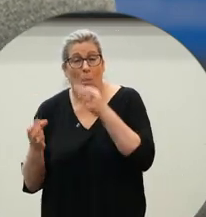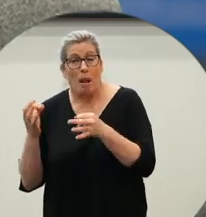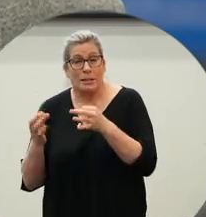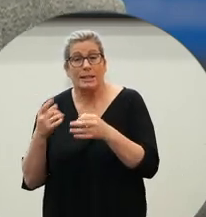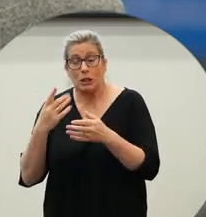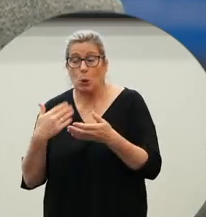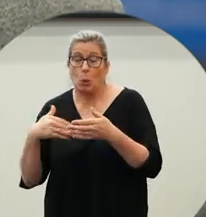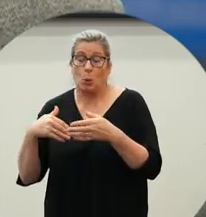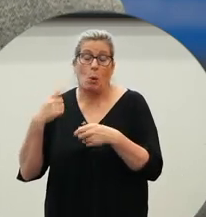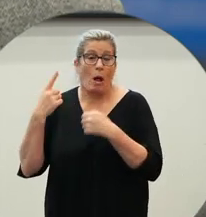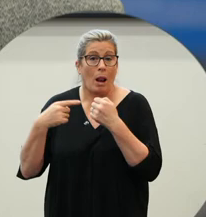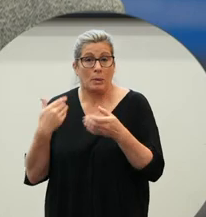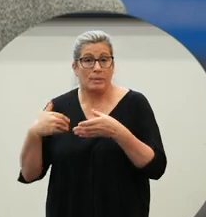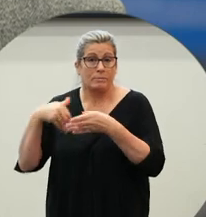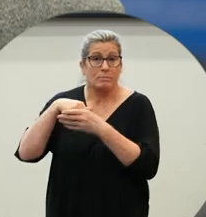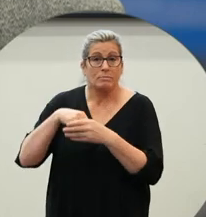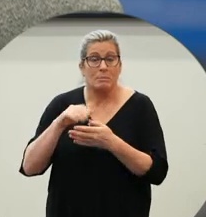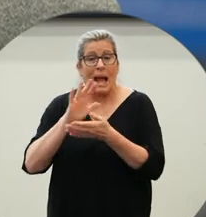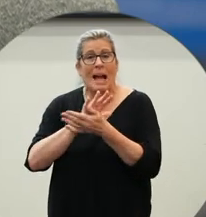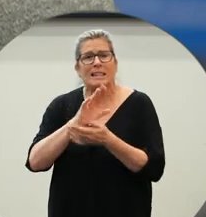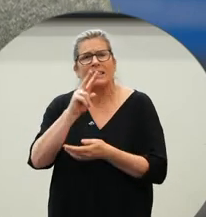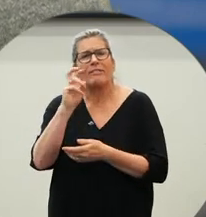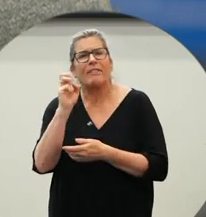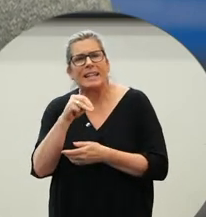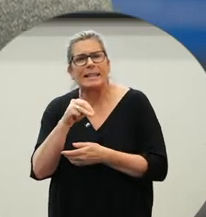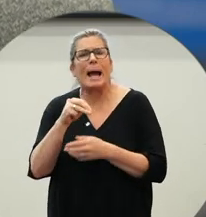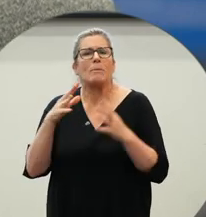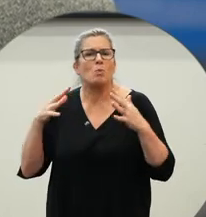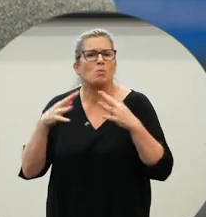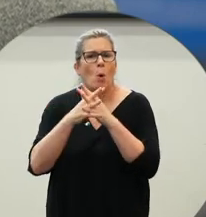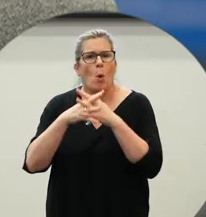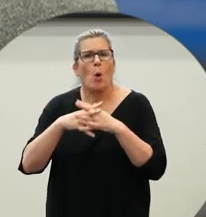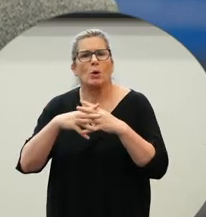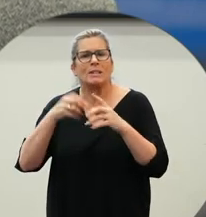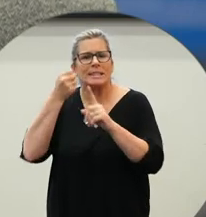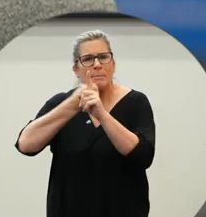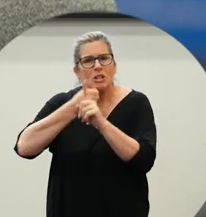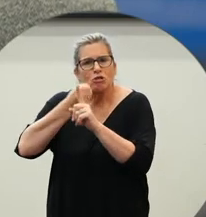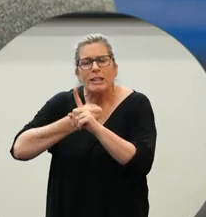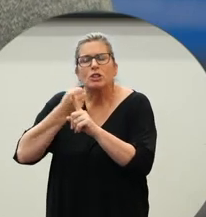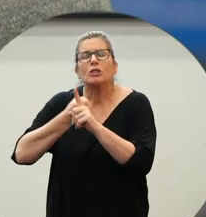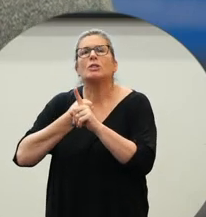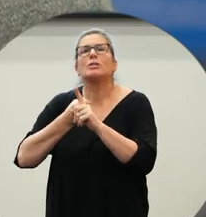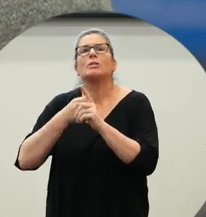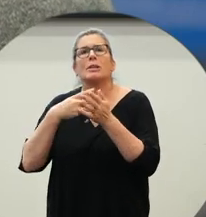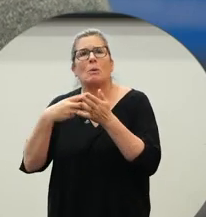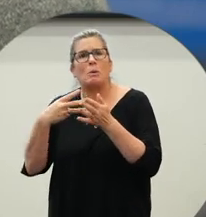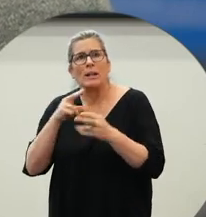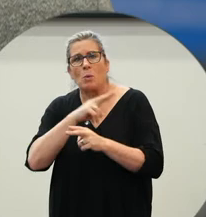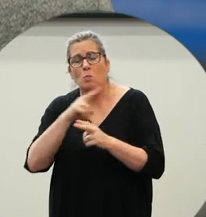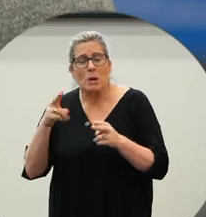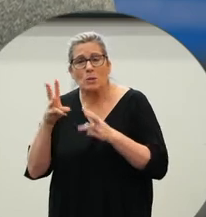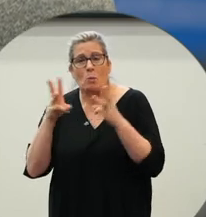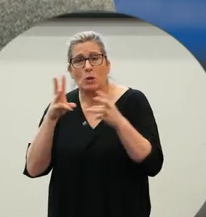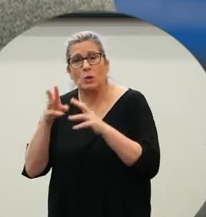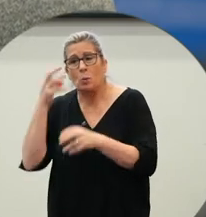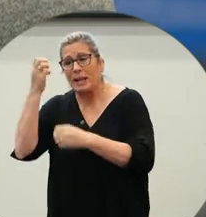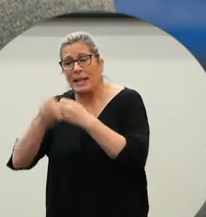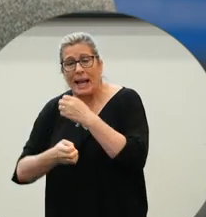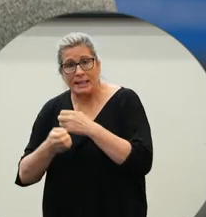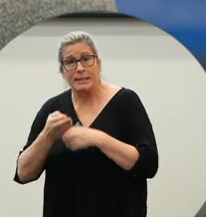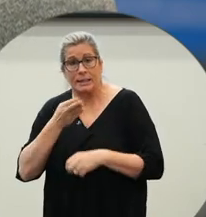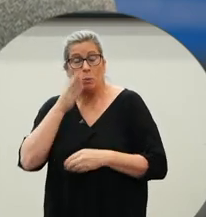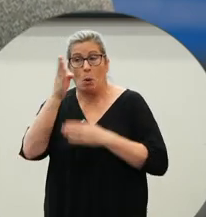big anti-Vietnam War demonstrations. And when he wasn't tunneling at the weekend, he would go down to see